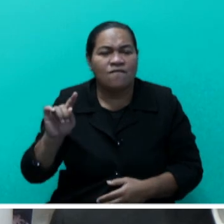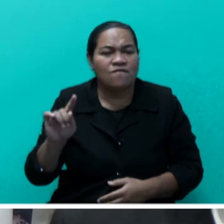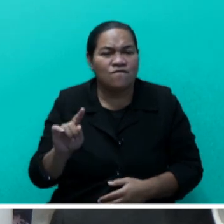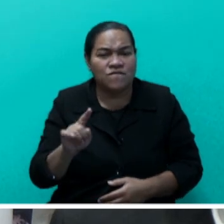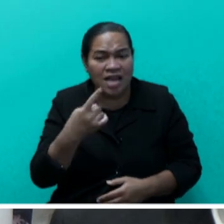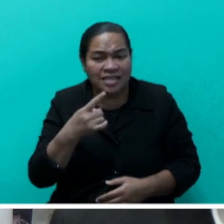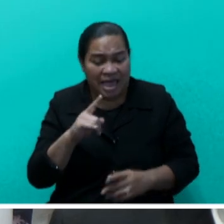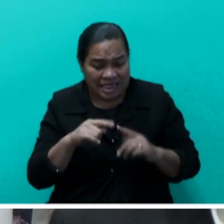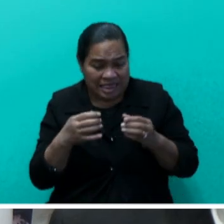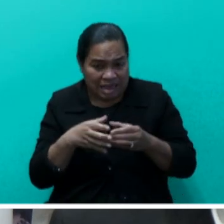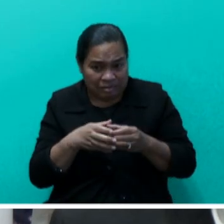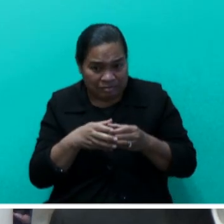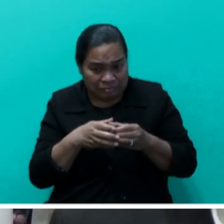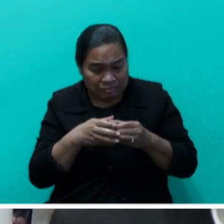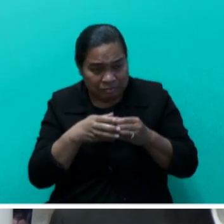deployment, which is like